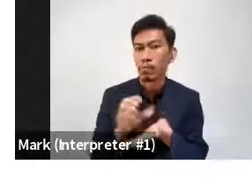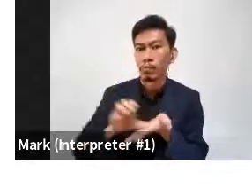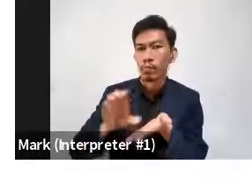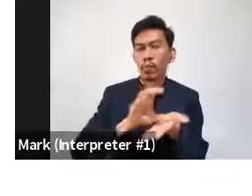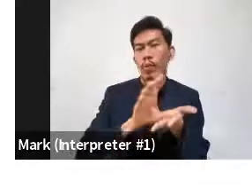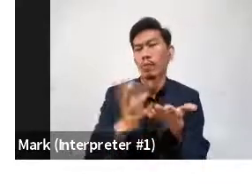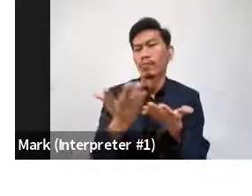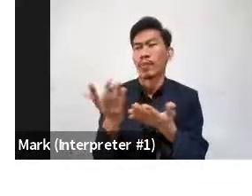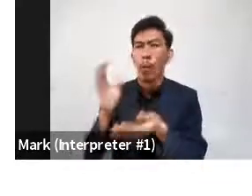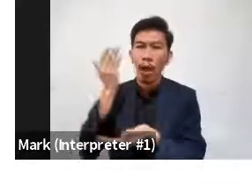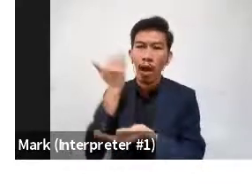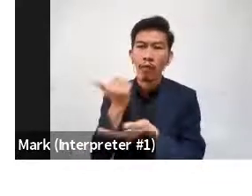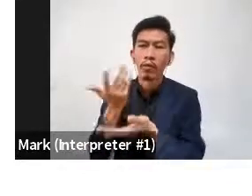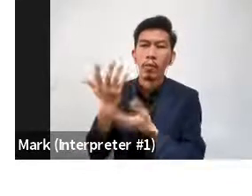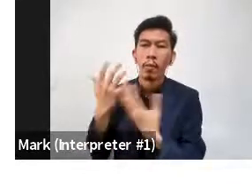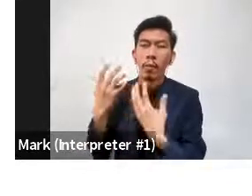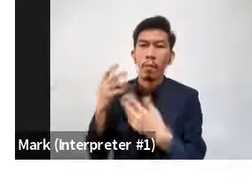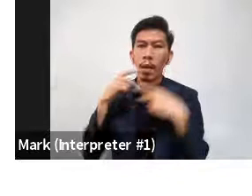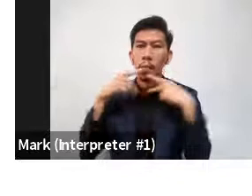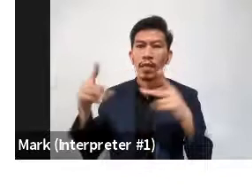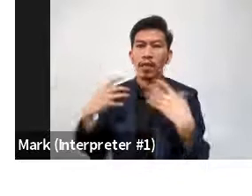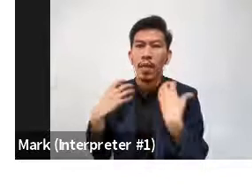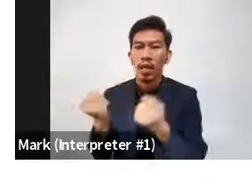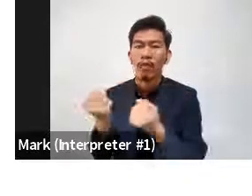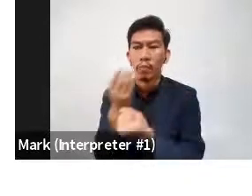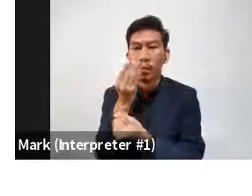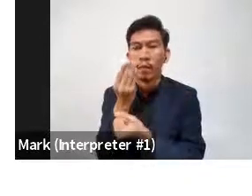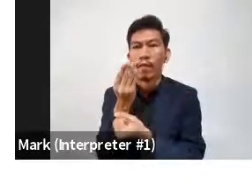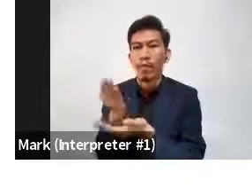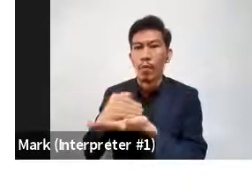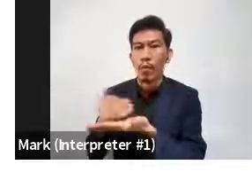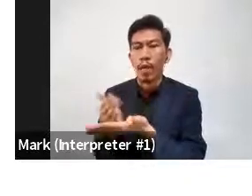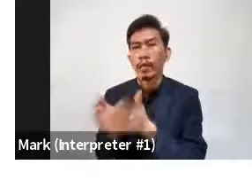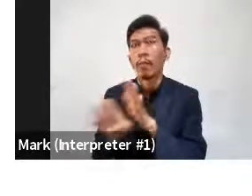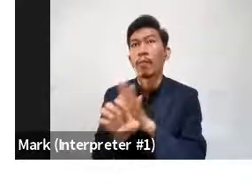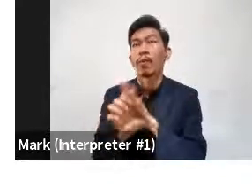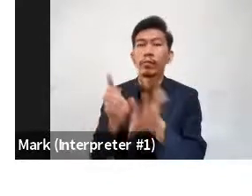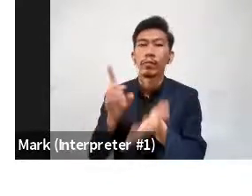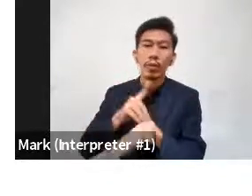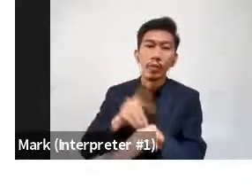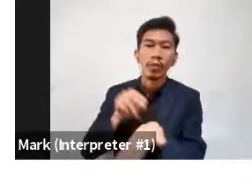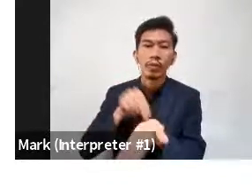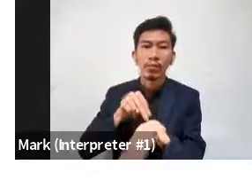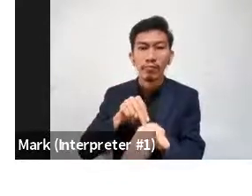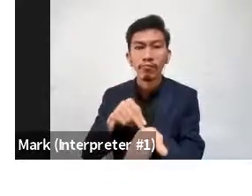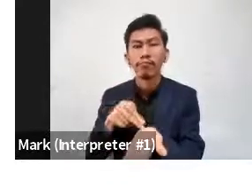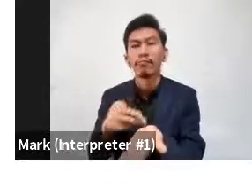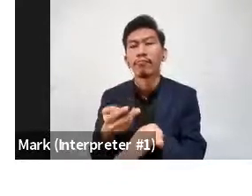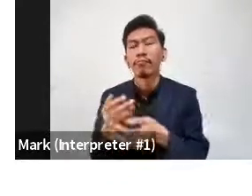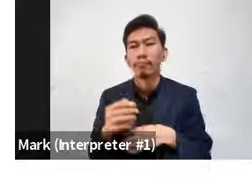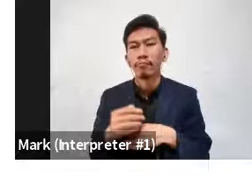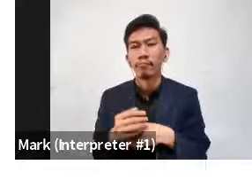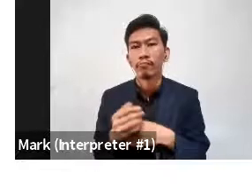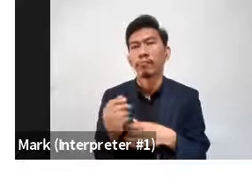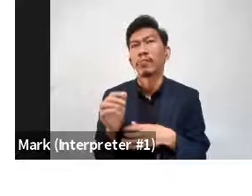in terms of HR, there are issues on scarcity of health workers like doctors and nurses. And another